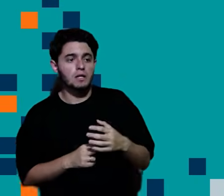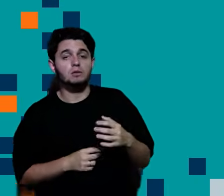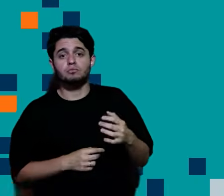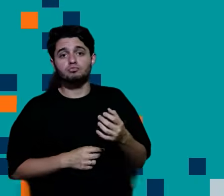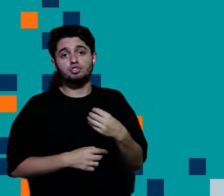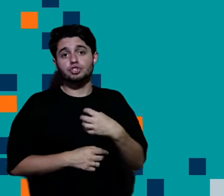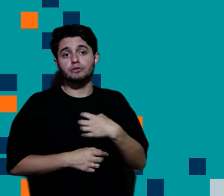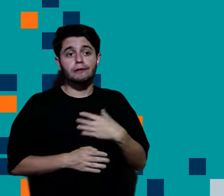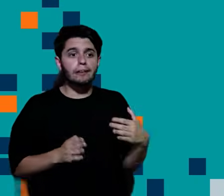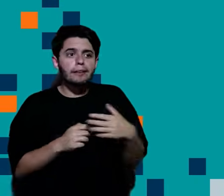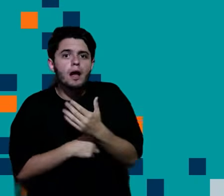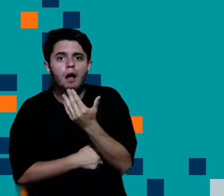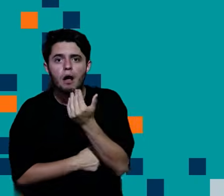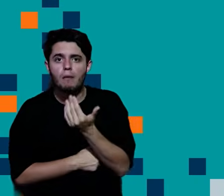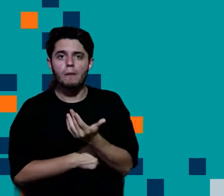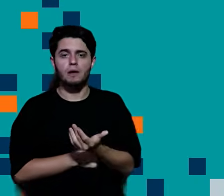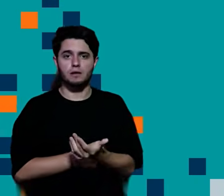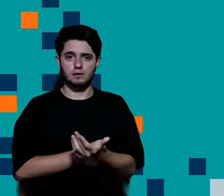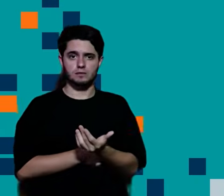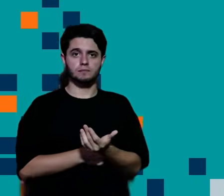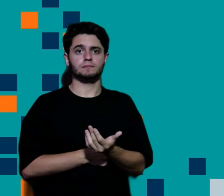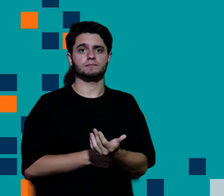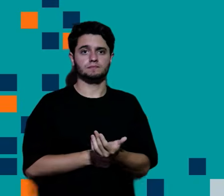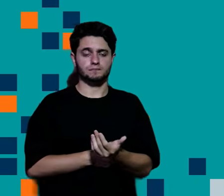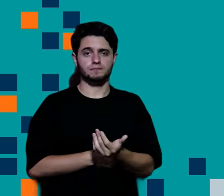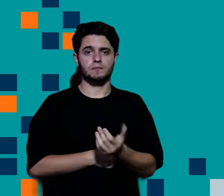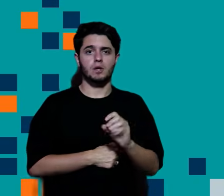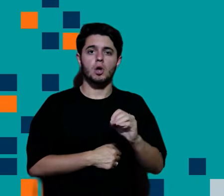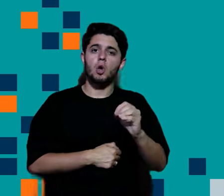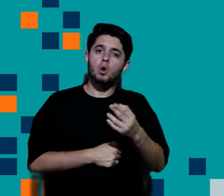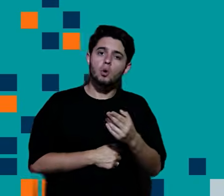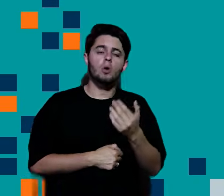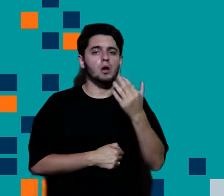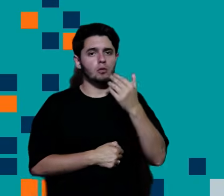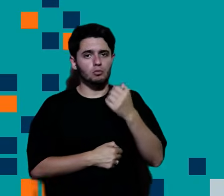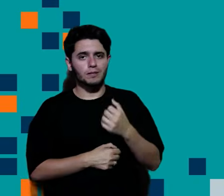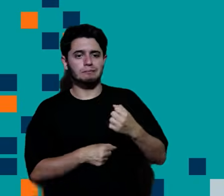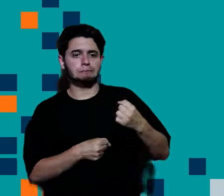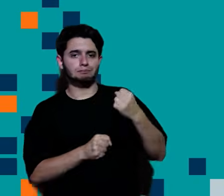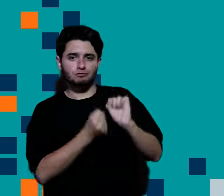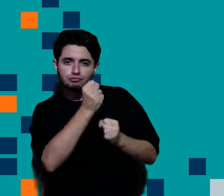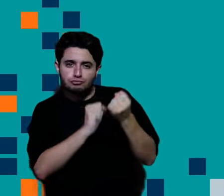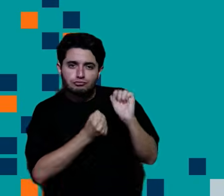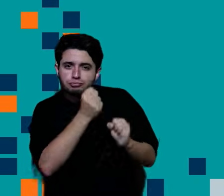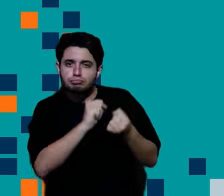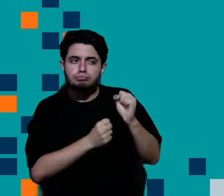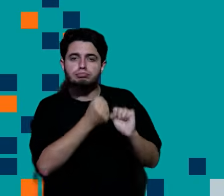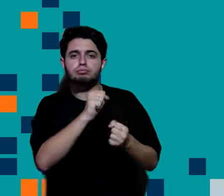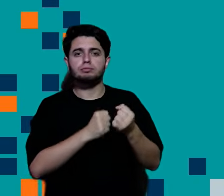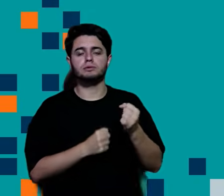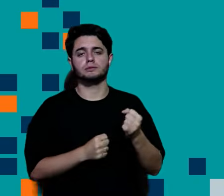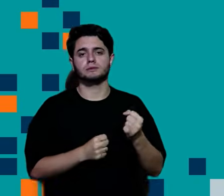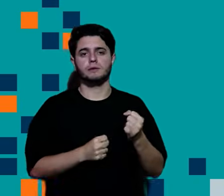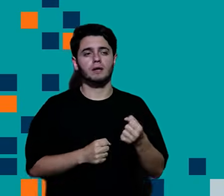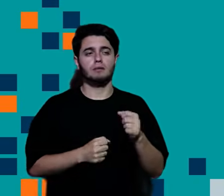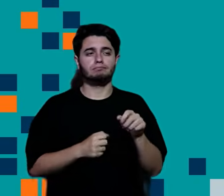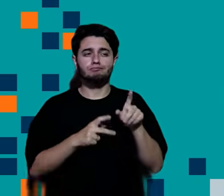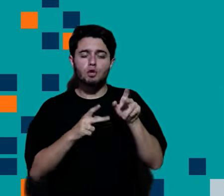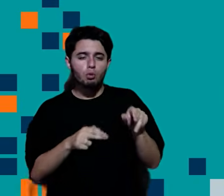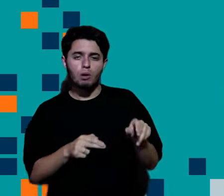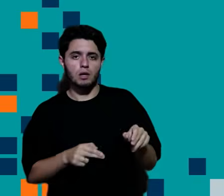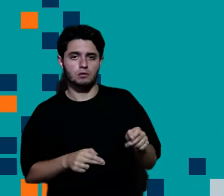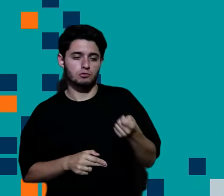they're packed with ultra-processed food that does significant damage to our bodies, similar to